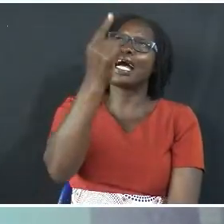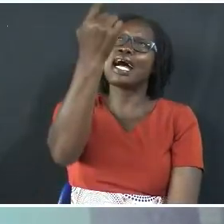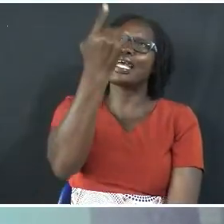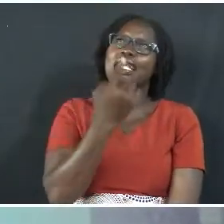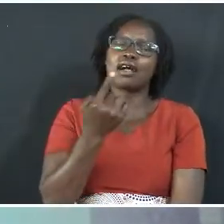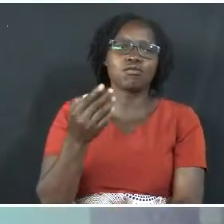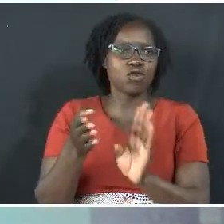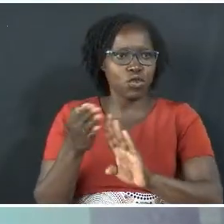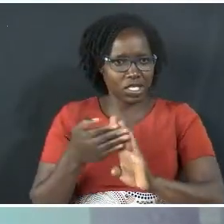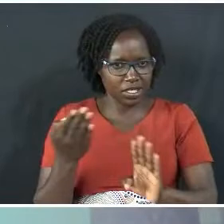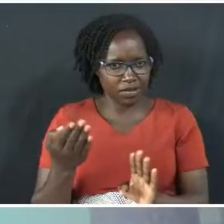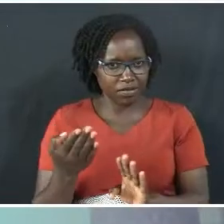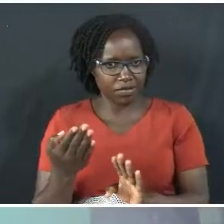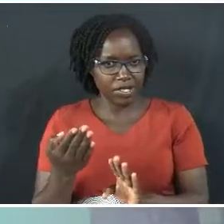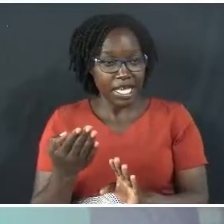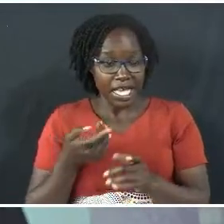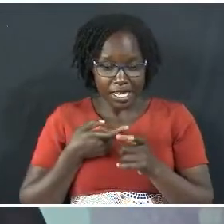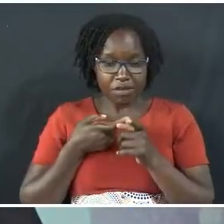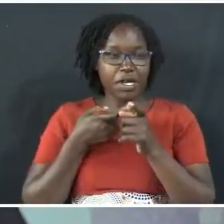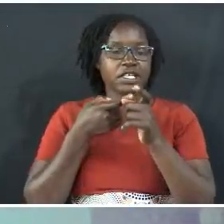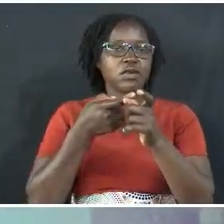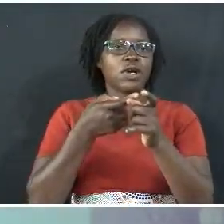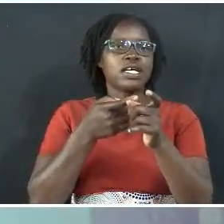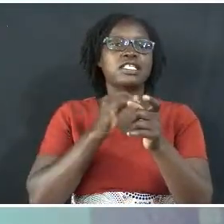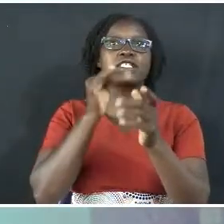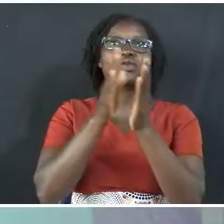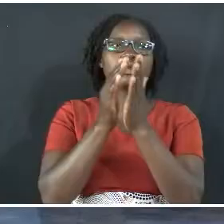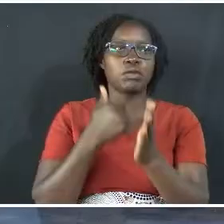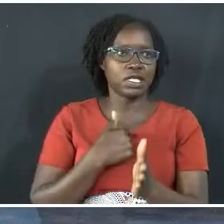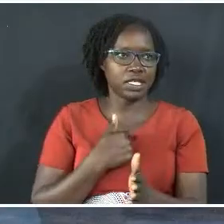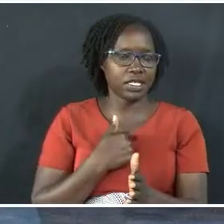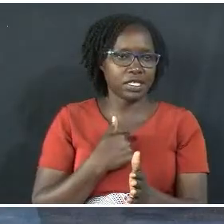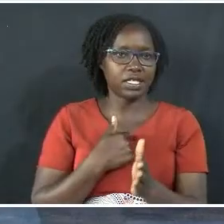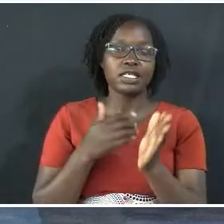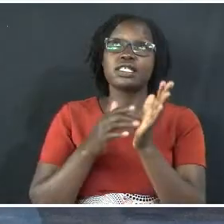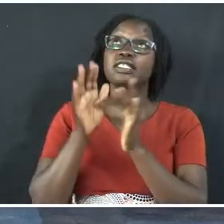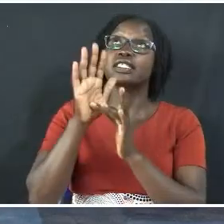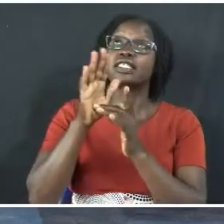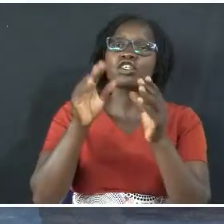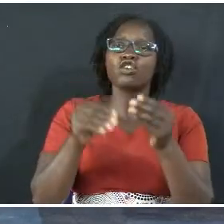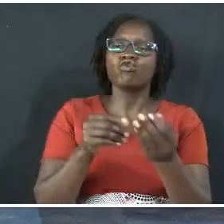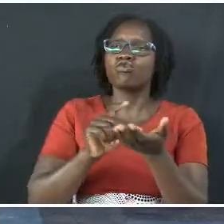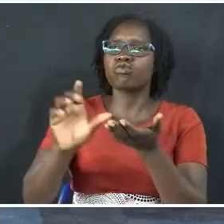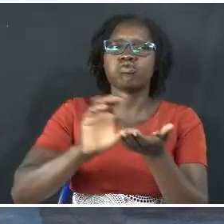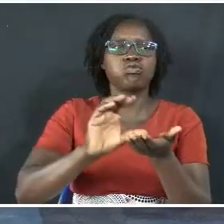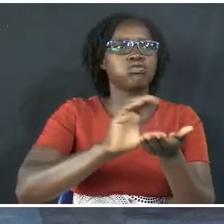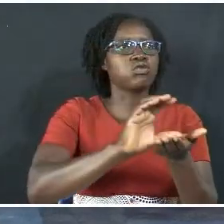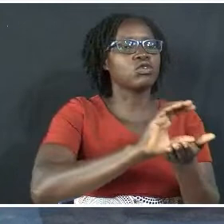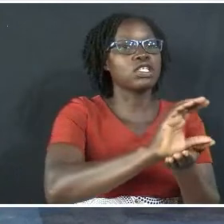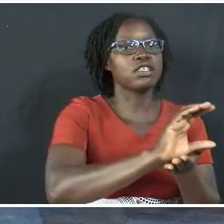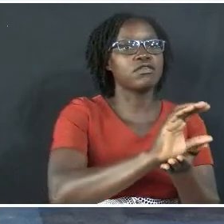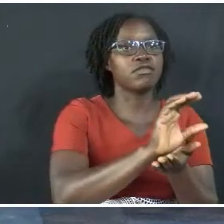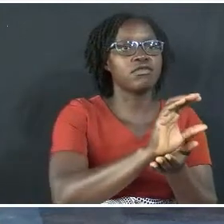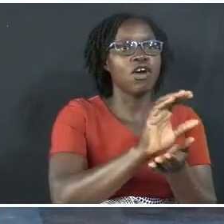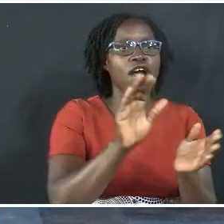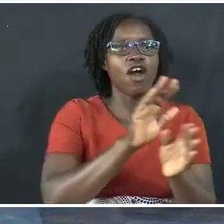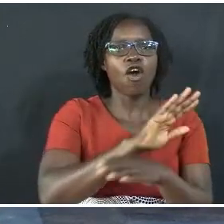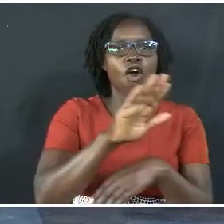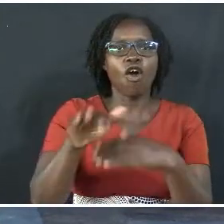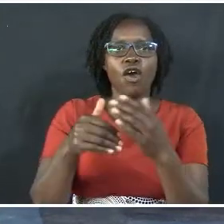come quickly, and my reward is with me to give everyone